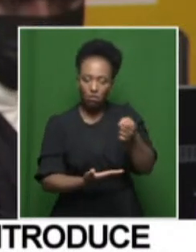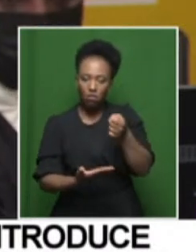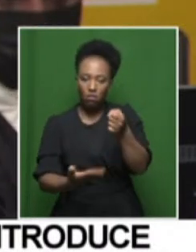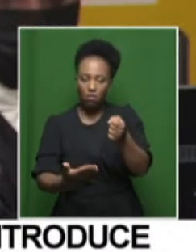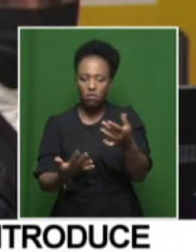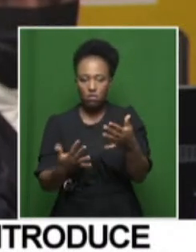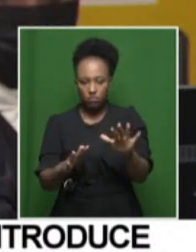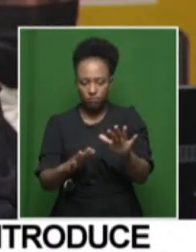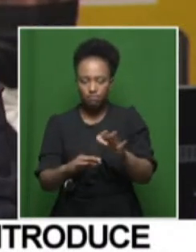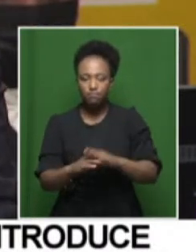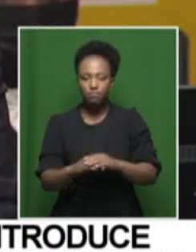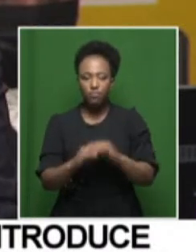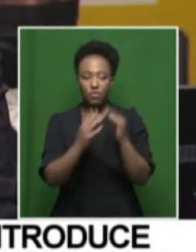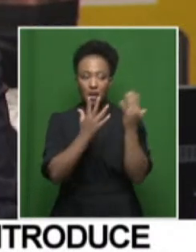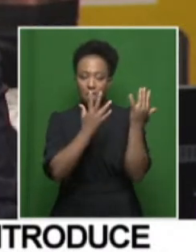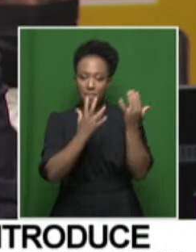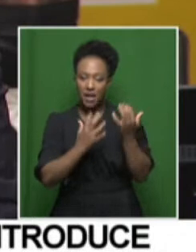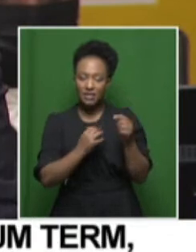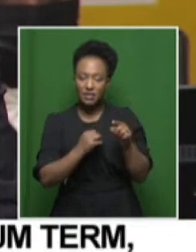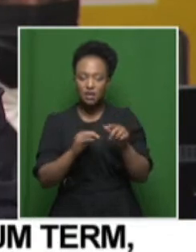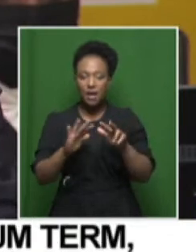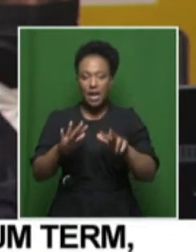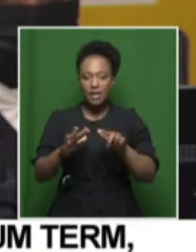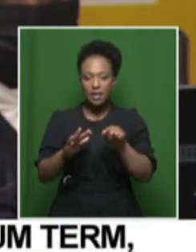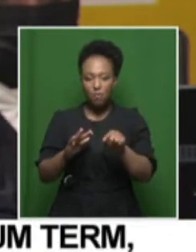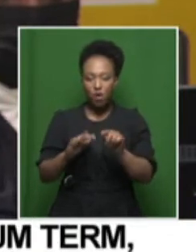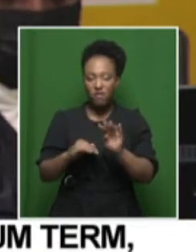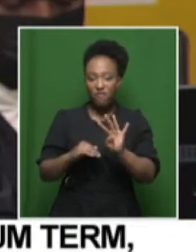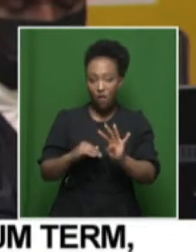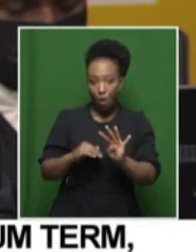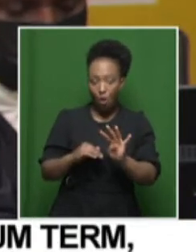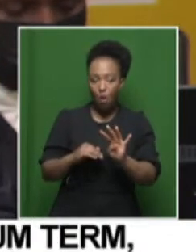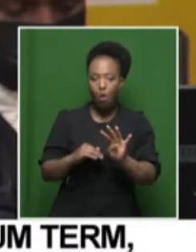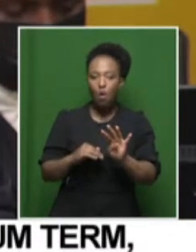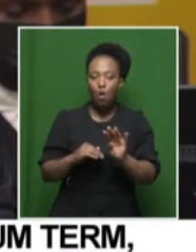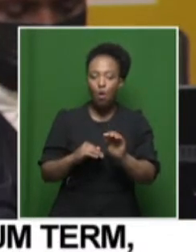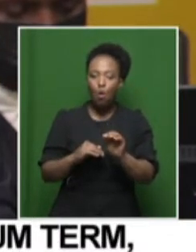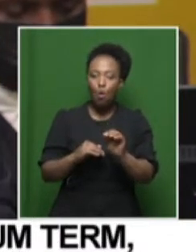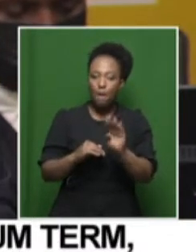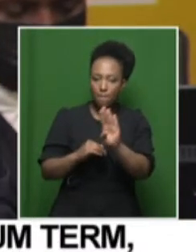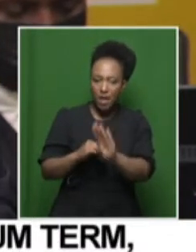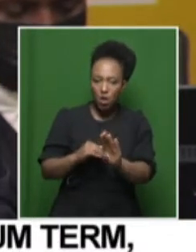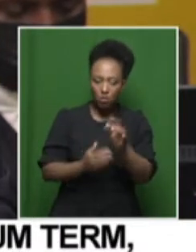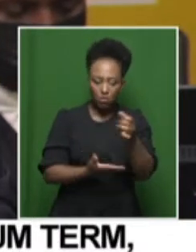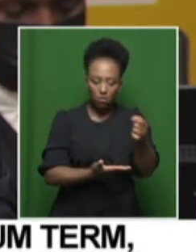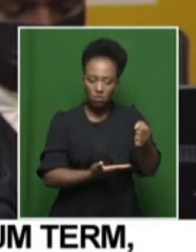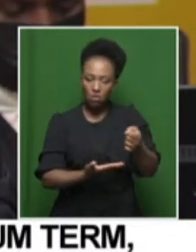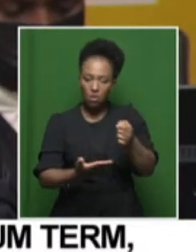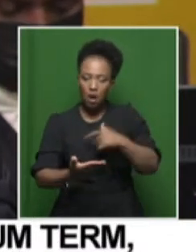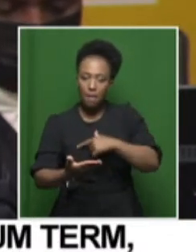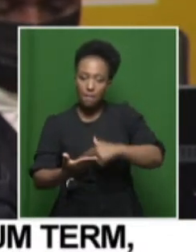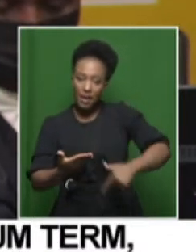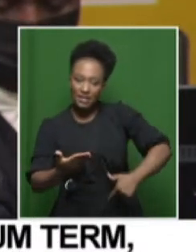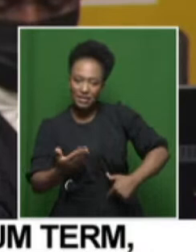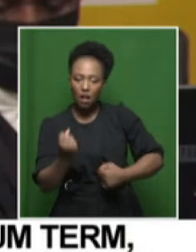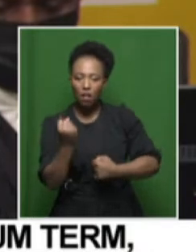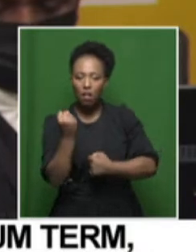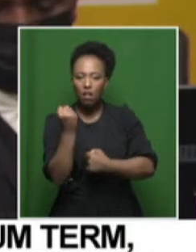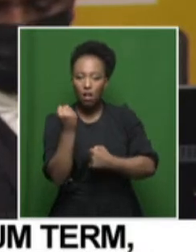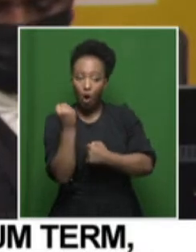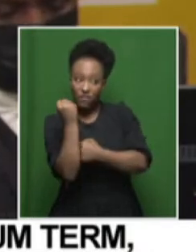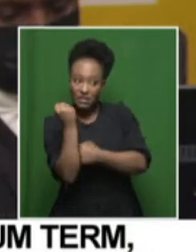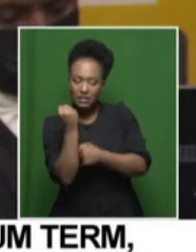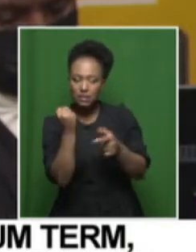budget, additional 18.4 billion is made available for the Presidential Employment Initiative.